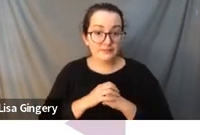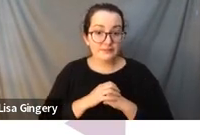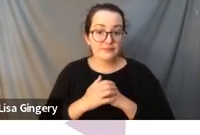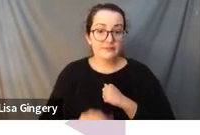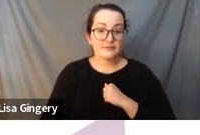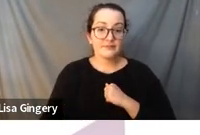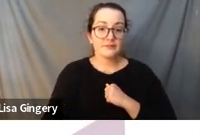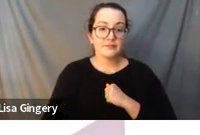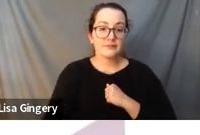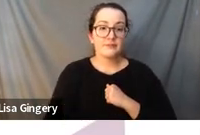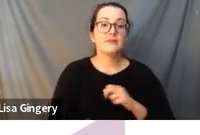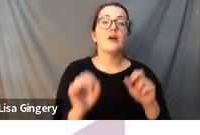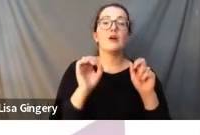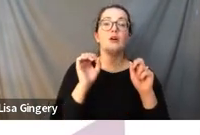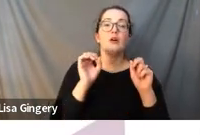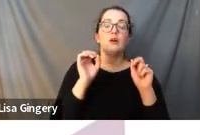It looks like